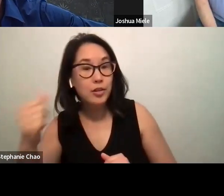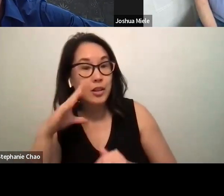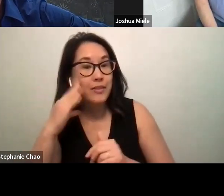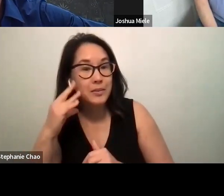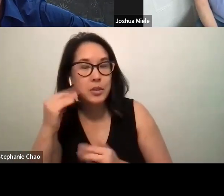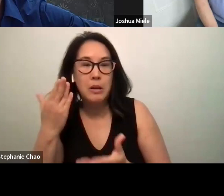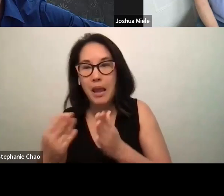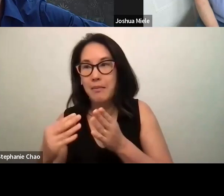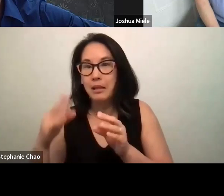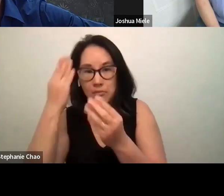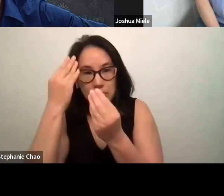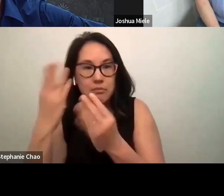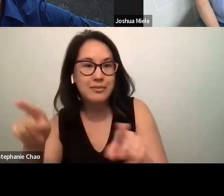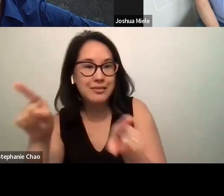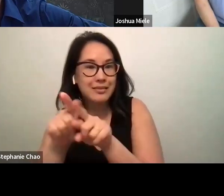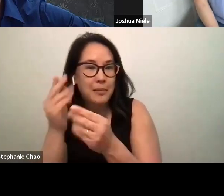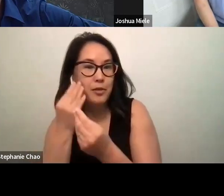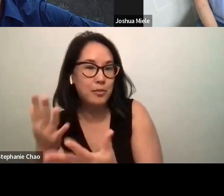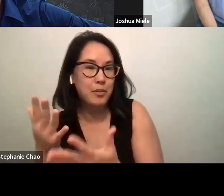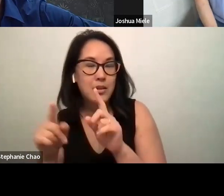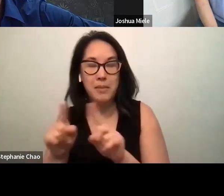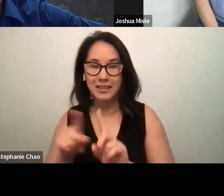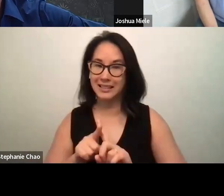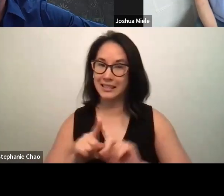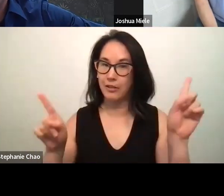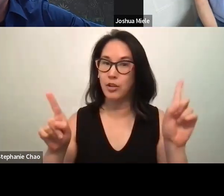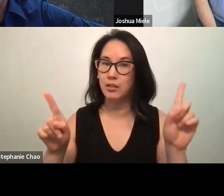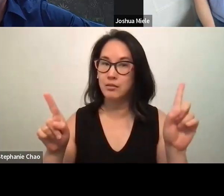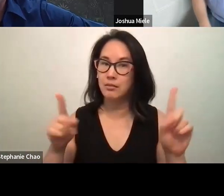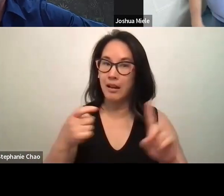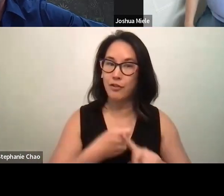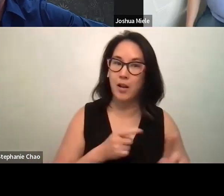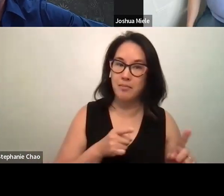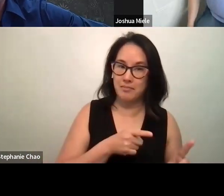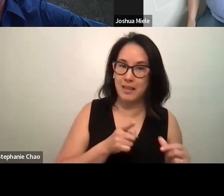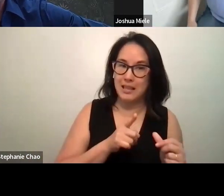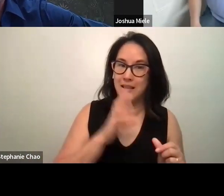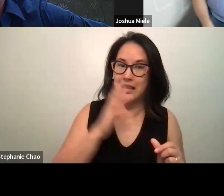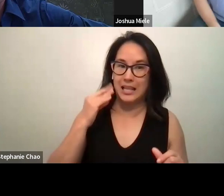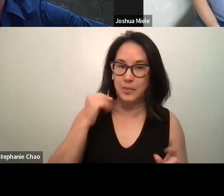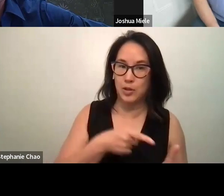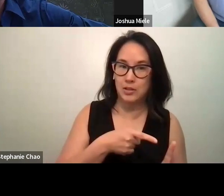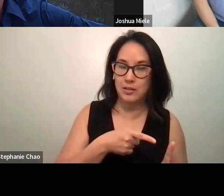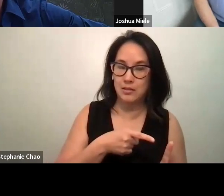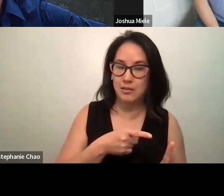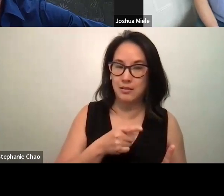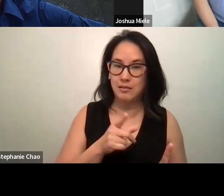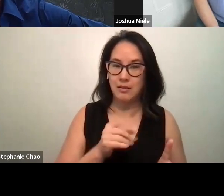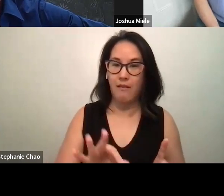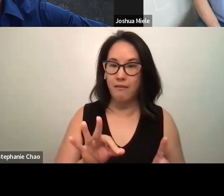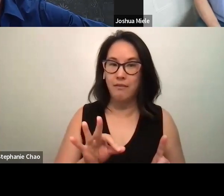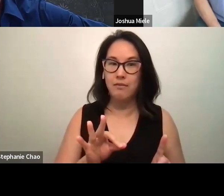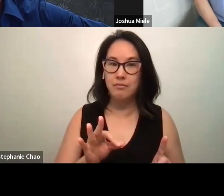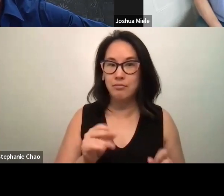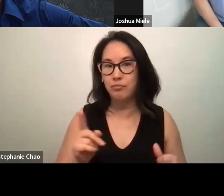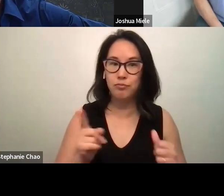the same information, but are quite different from what the experience of the primary material